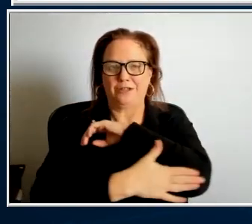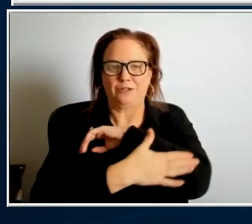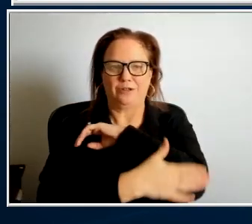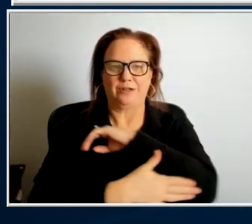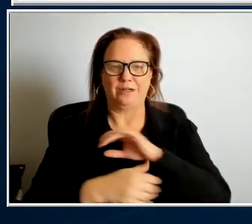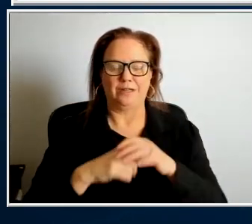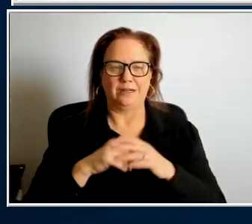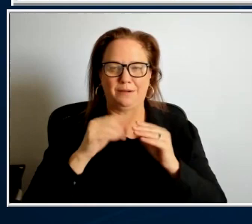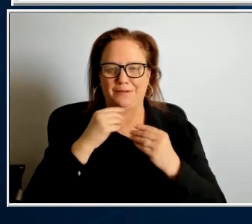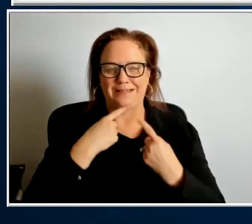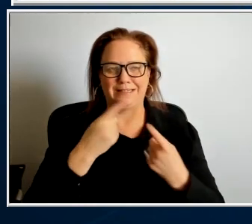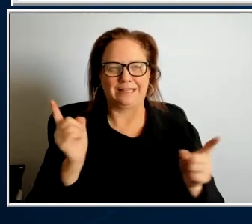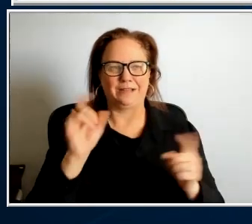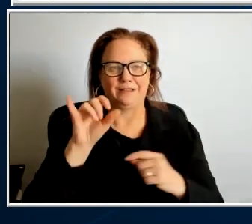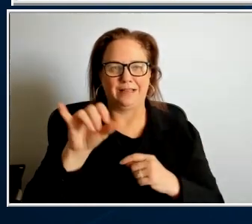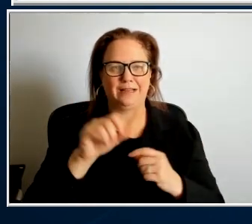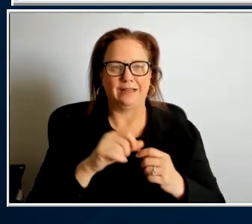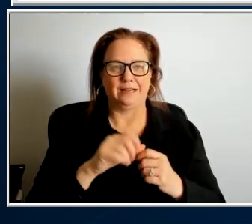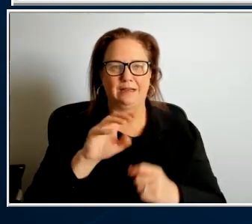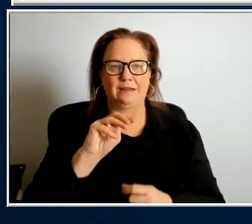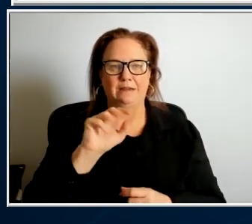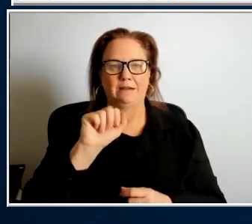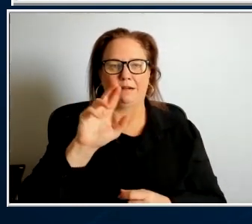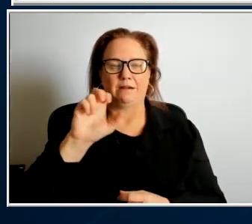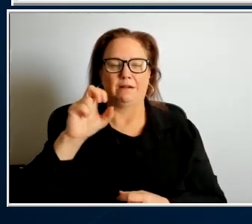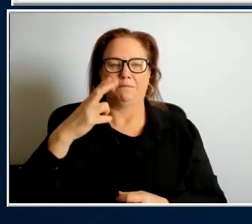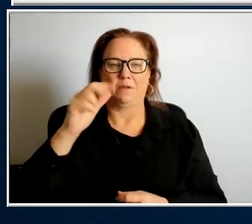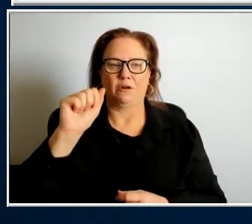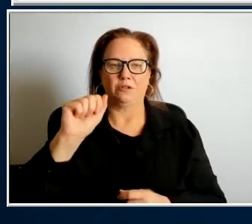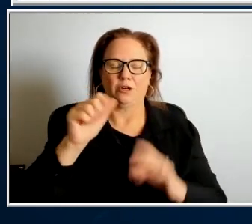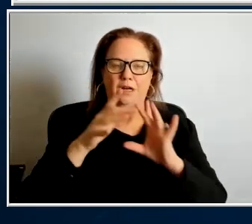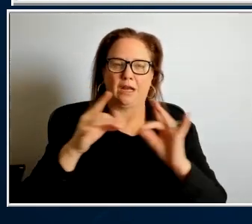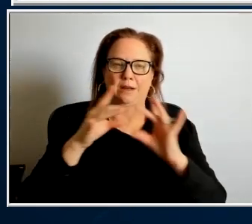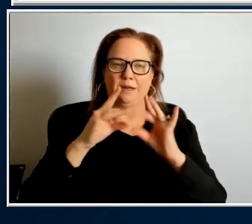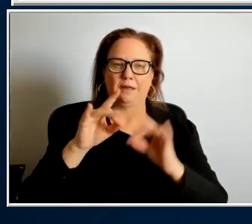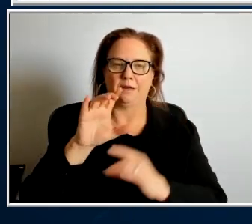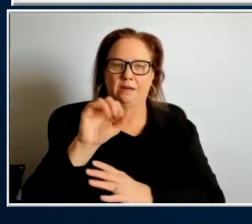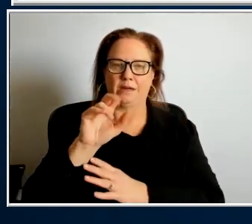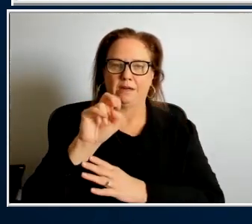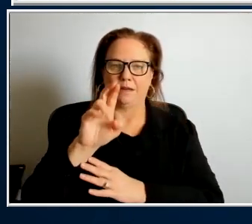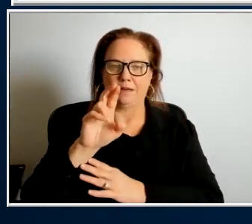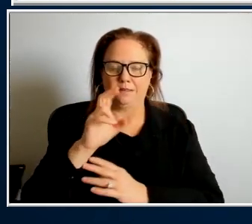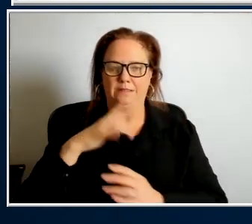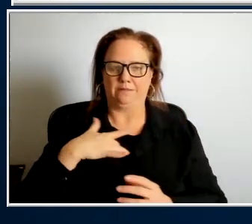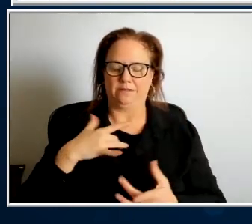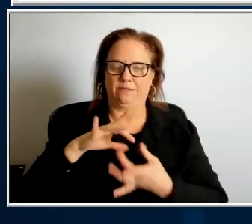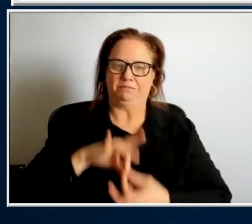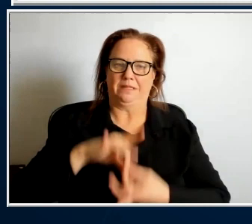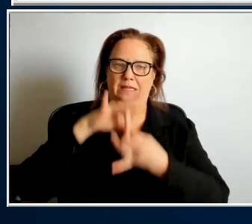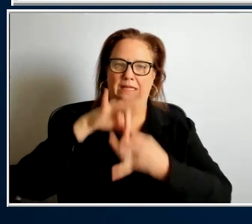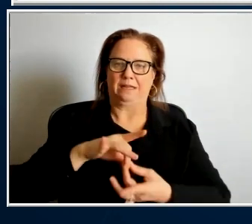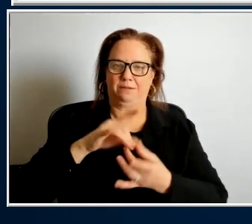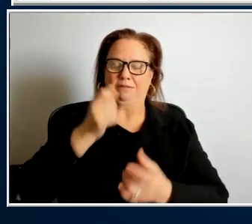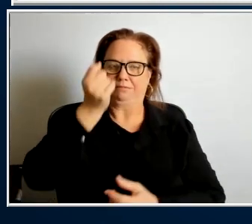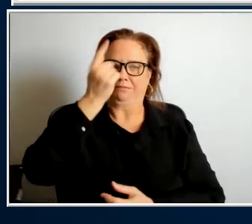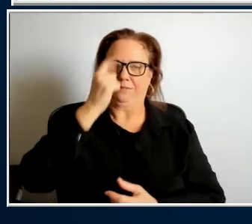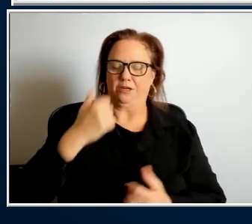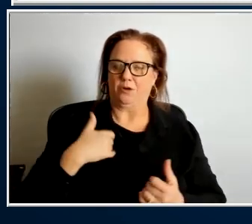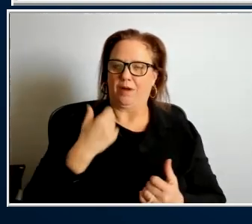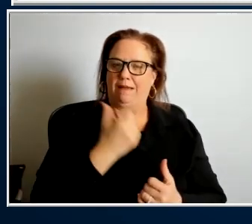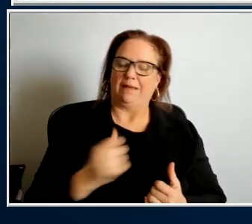pass that along to you. Marcia has a question and just a comment. Conor seems so grounded, and I think we're all catching on to that. Do you have